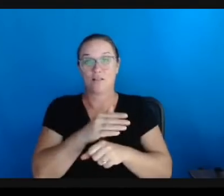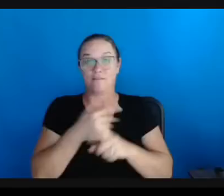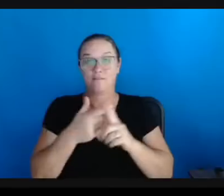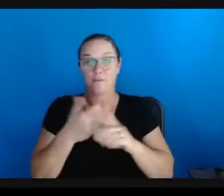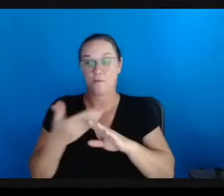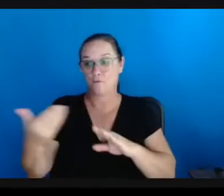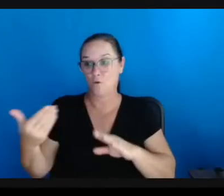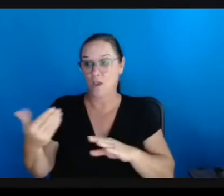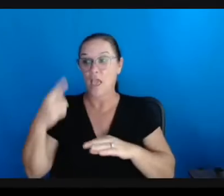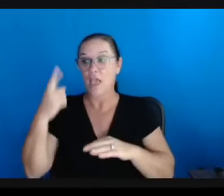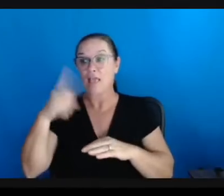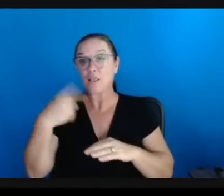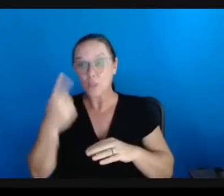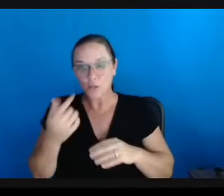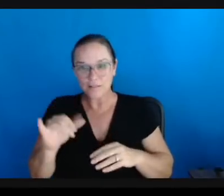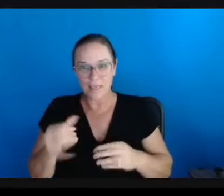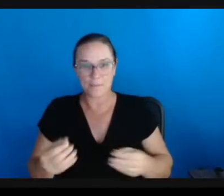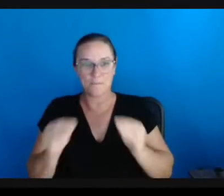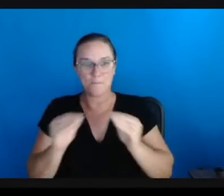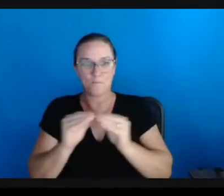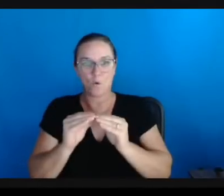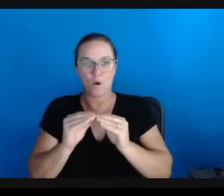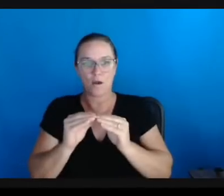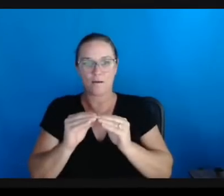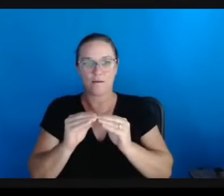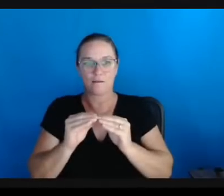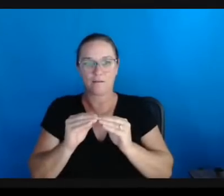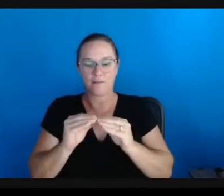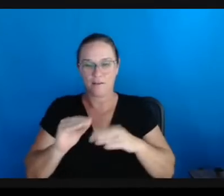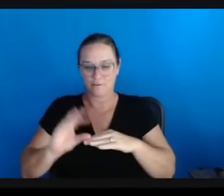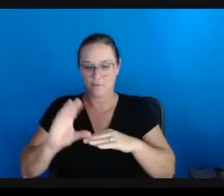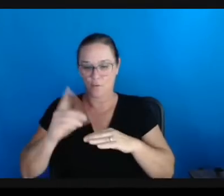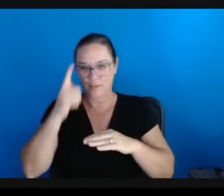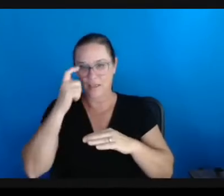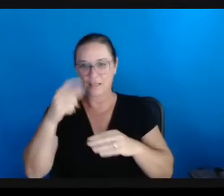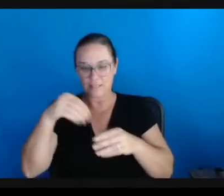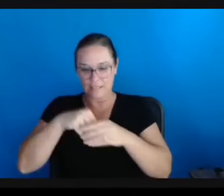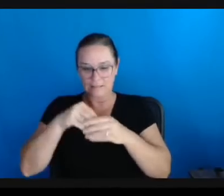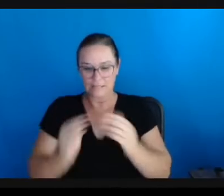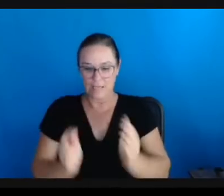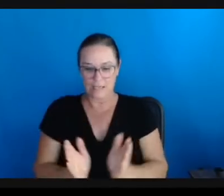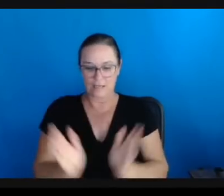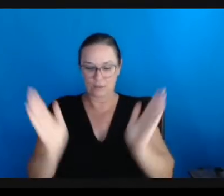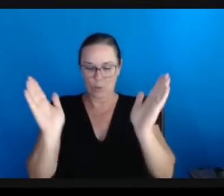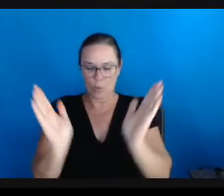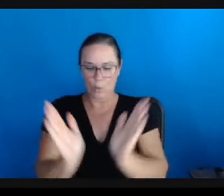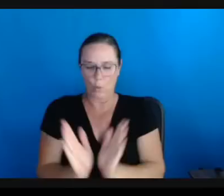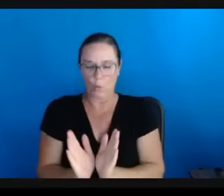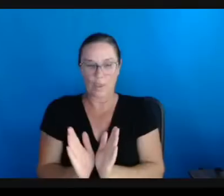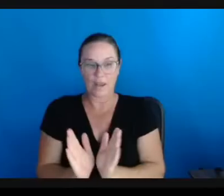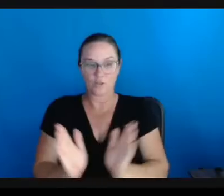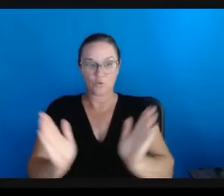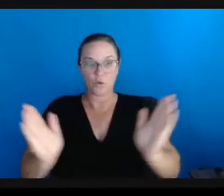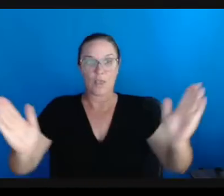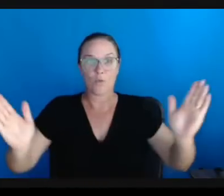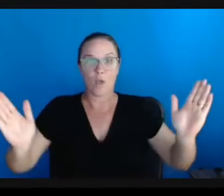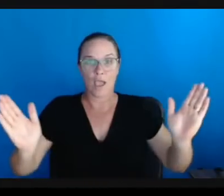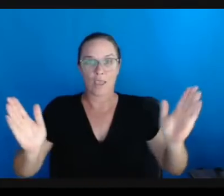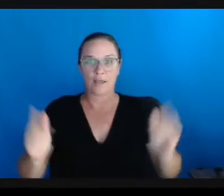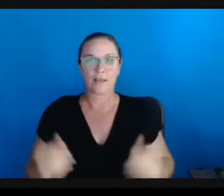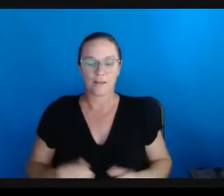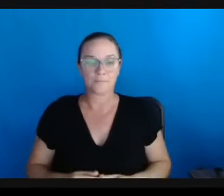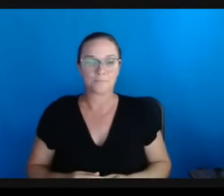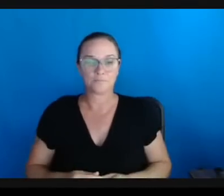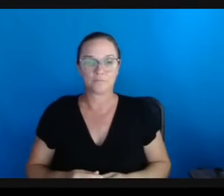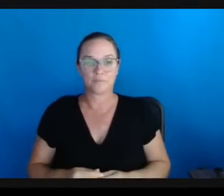looks fuller because that inner part is steeper and deeper, and it flares out at the top, and it's really, really wide in that